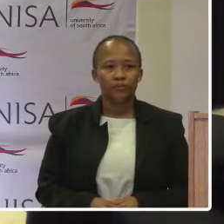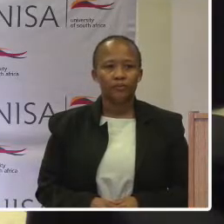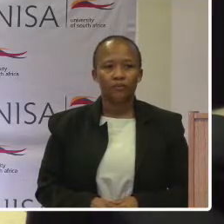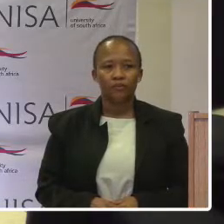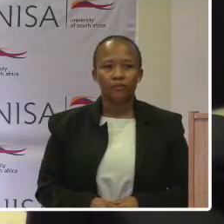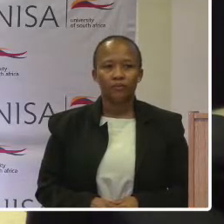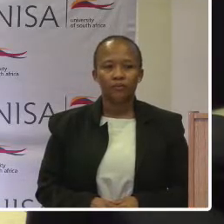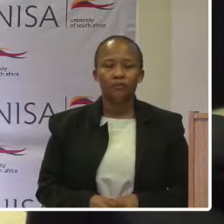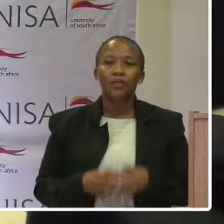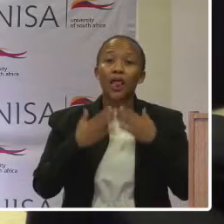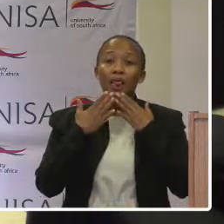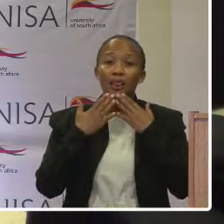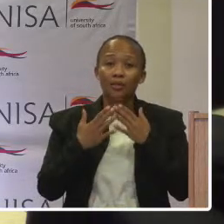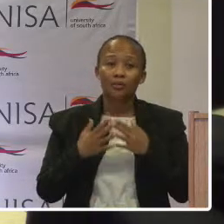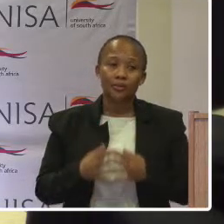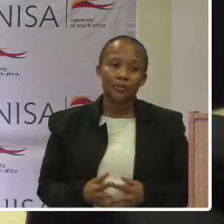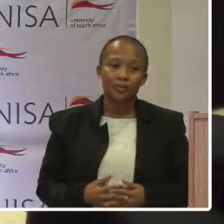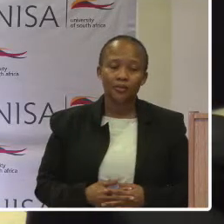Thanks. I'm